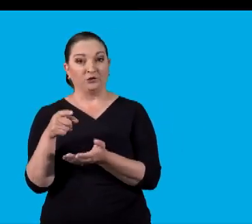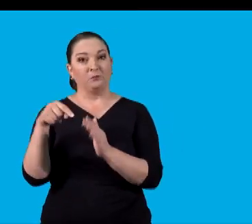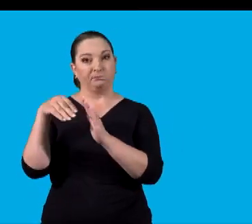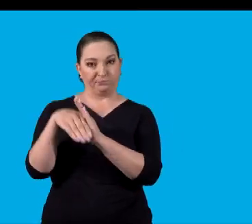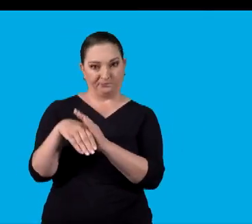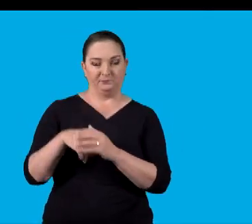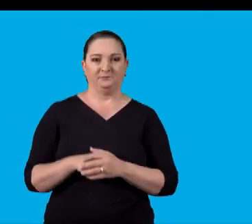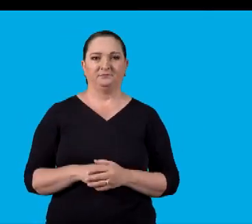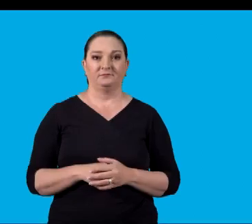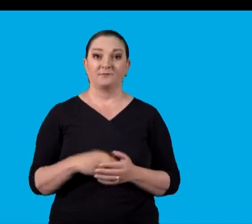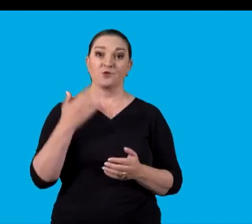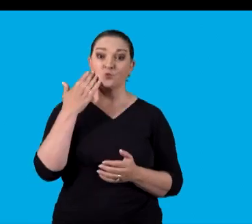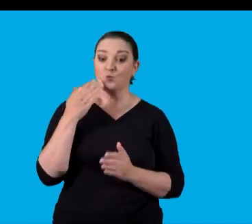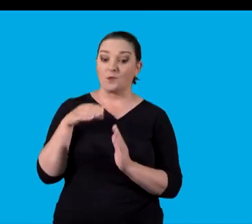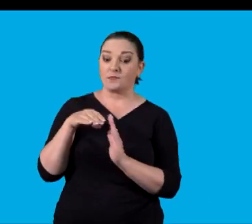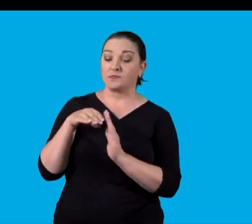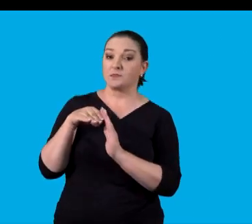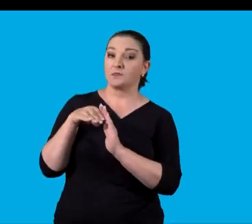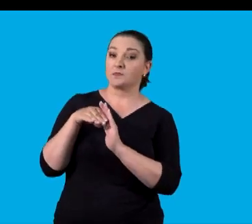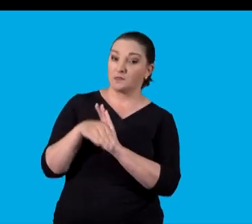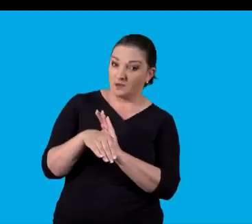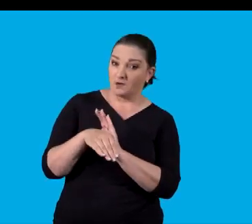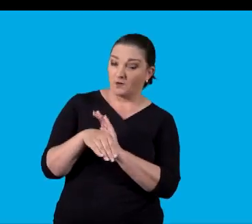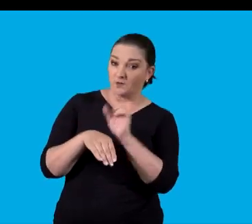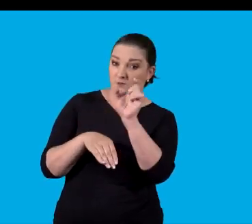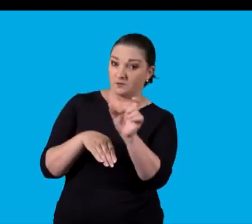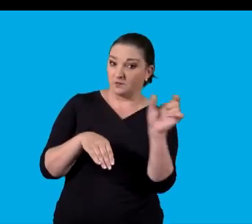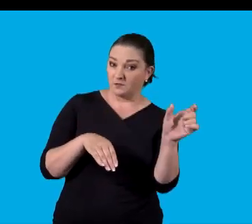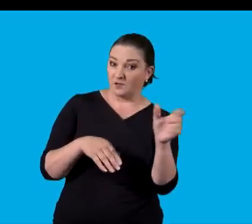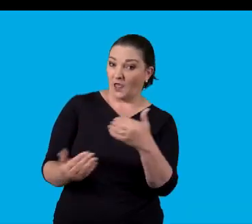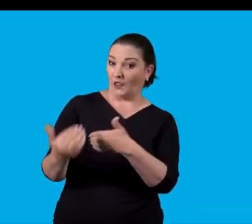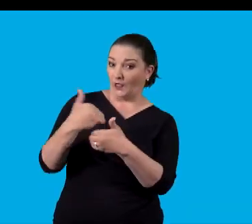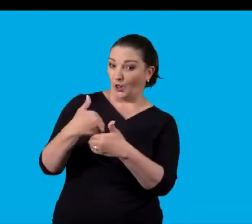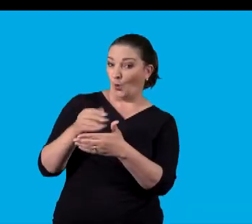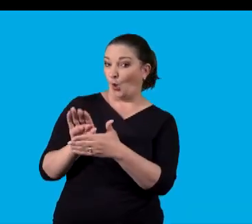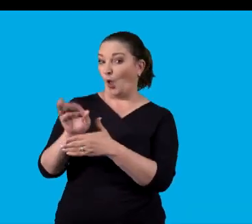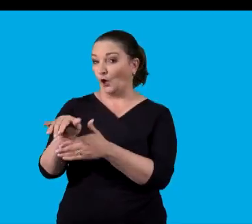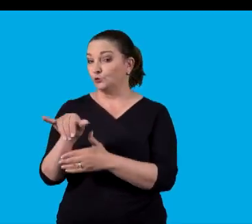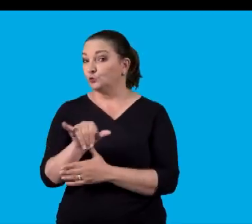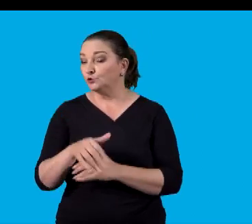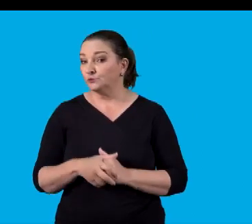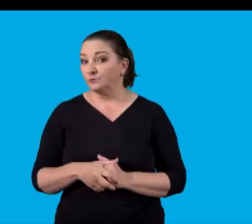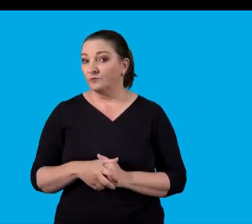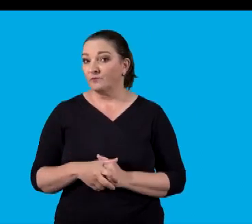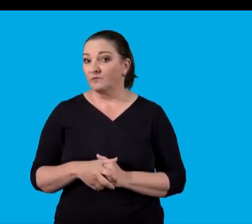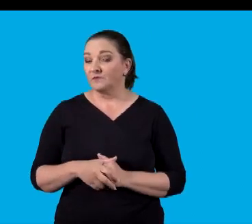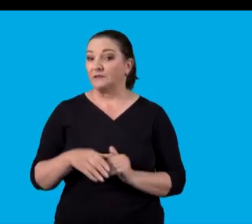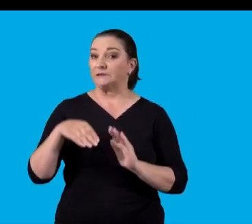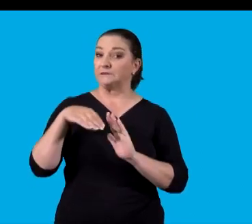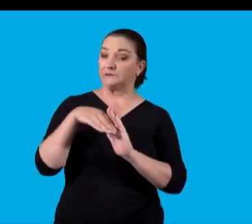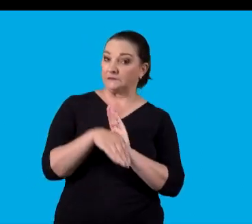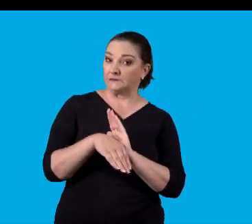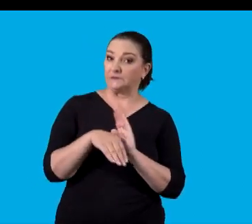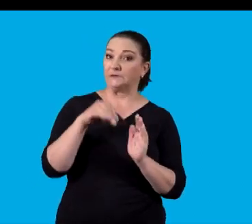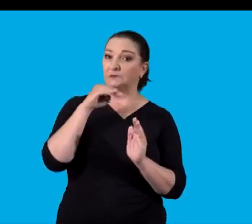a decrease in the loan. Now the question then is, when we have a decrease on the loan, is